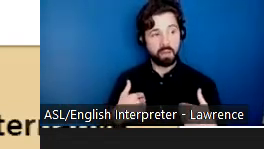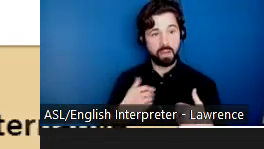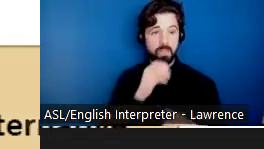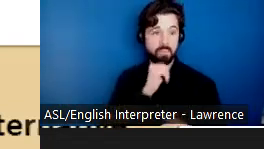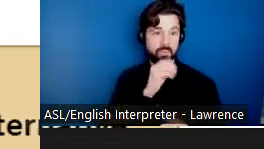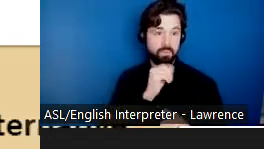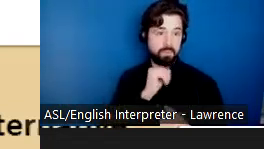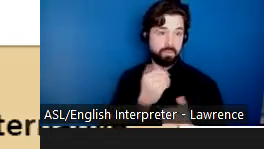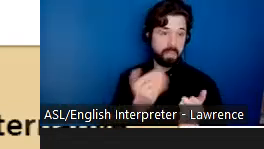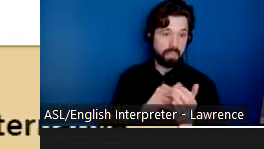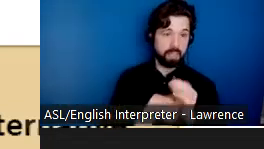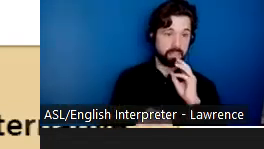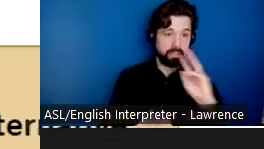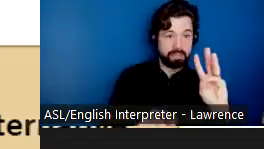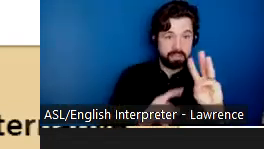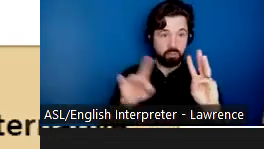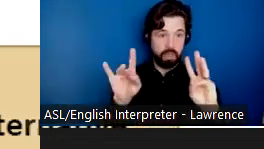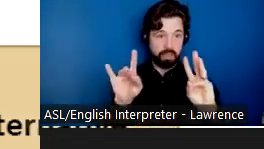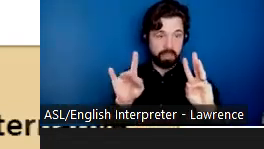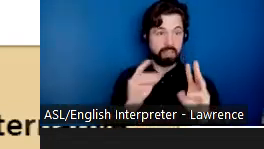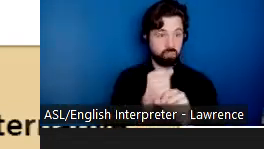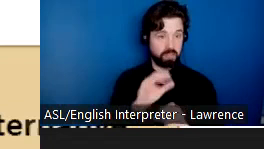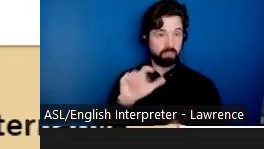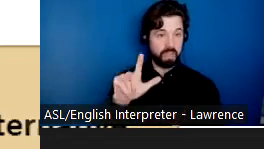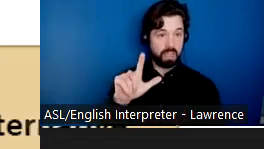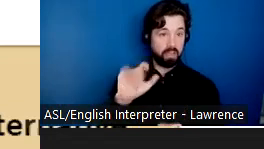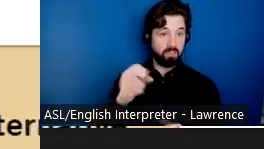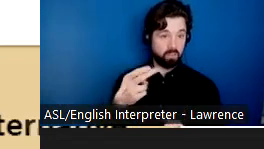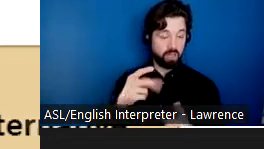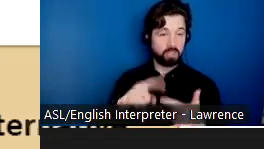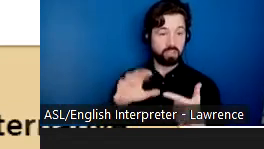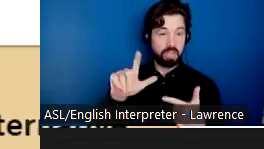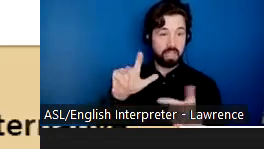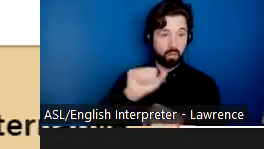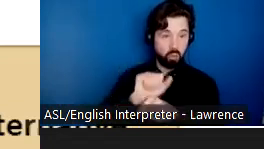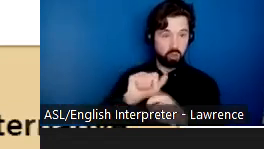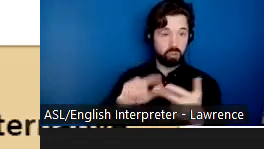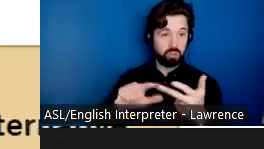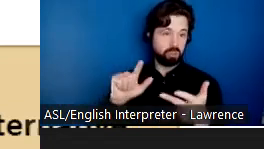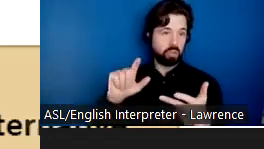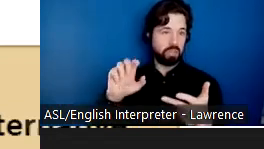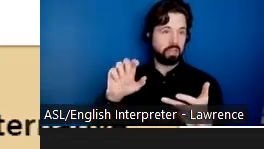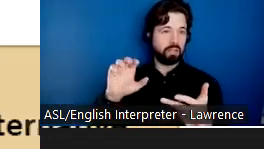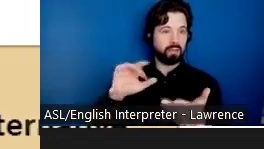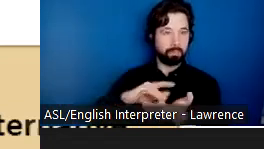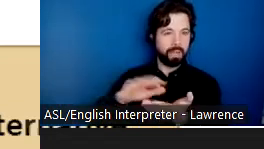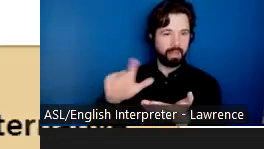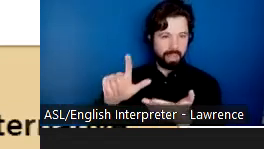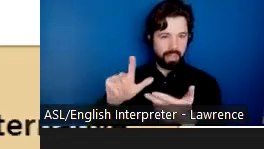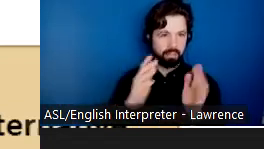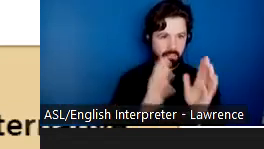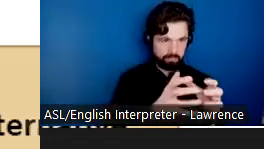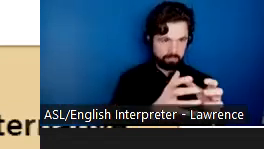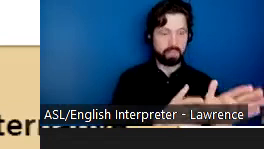to 18 who receive CalFresh, CalWORKS, or Medi-Cal in one bucket. And then we have those children ages 0